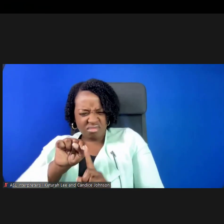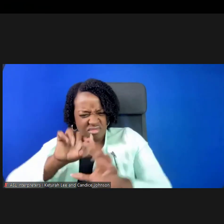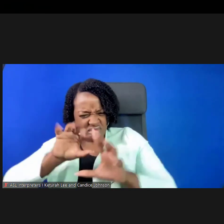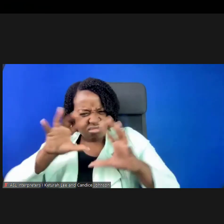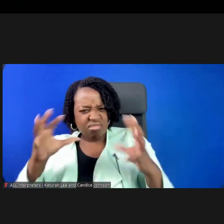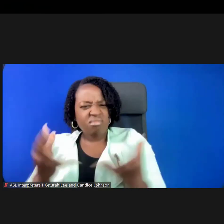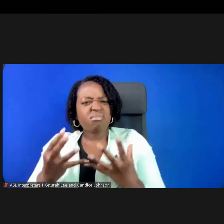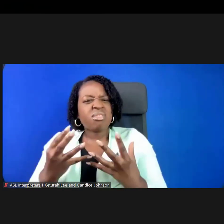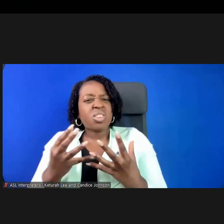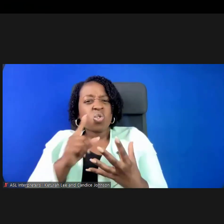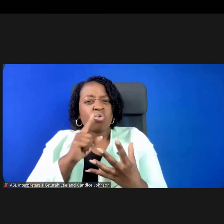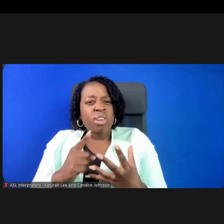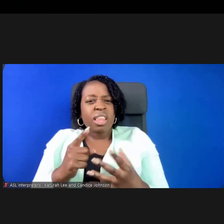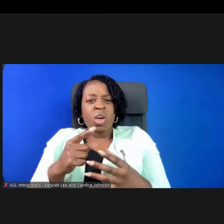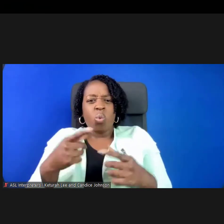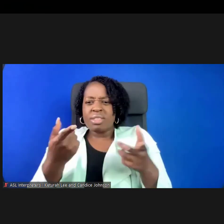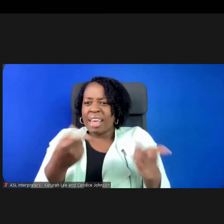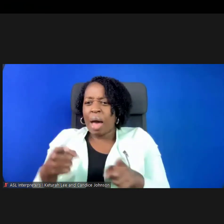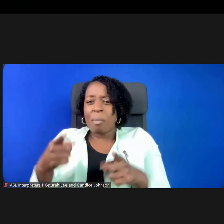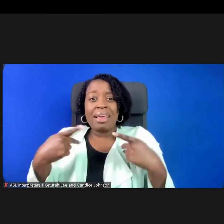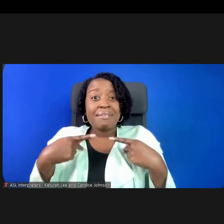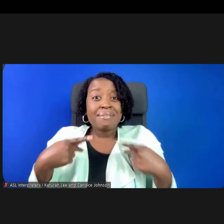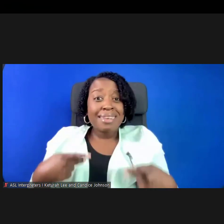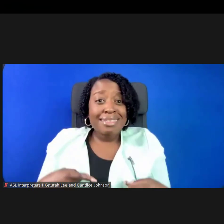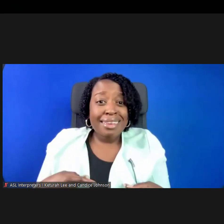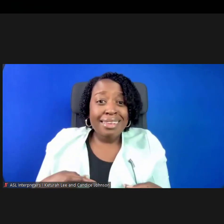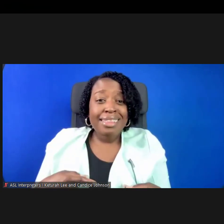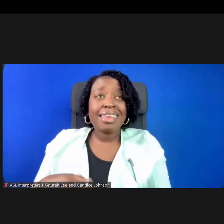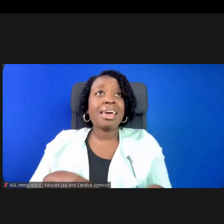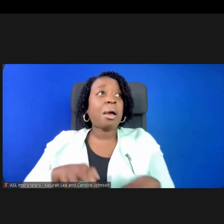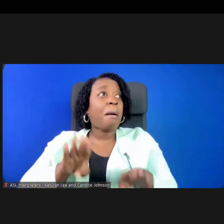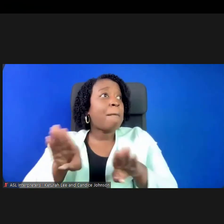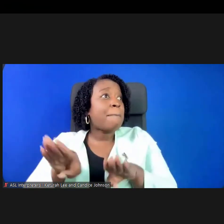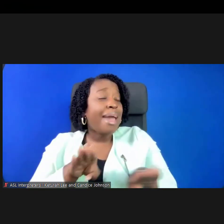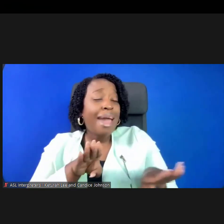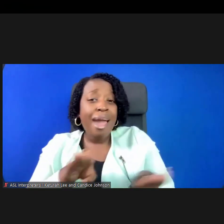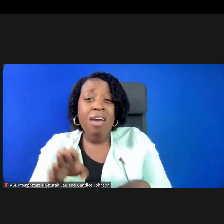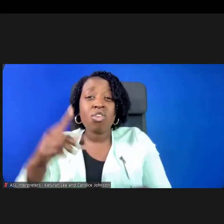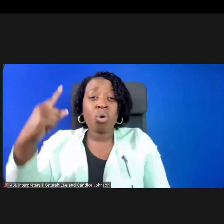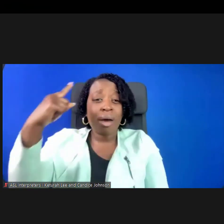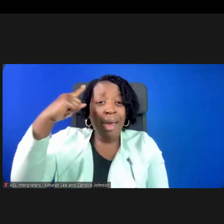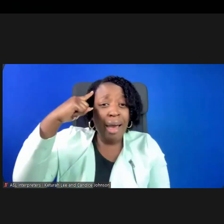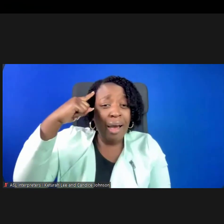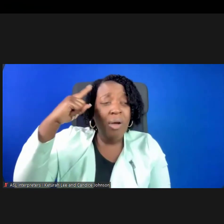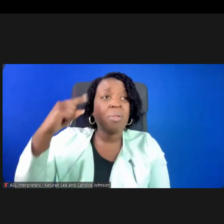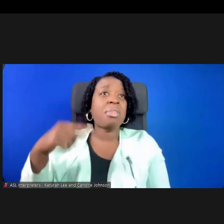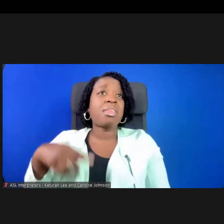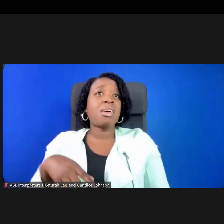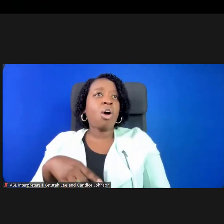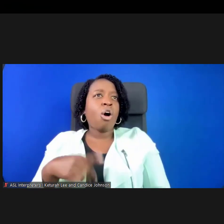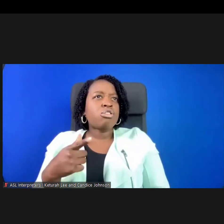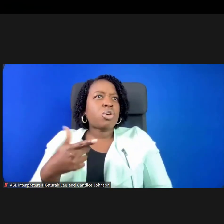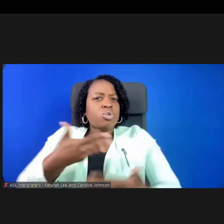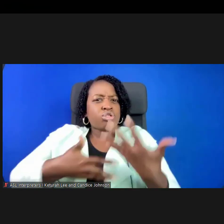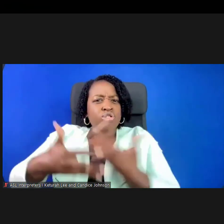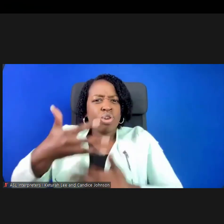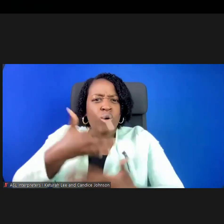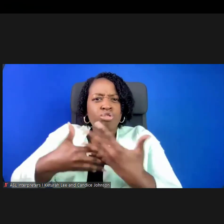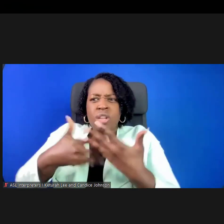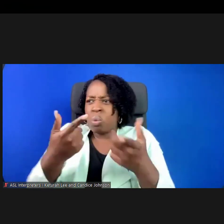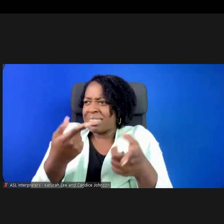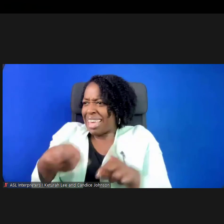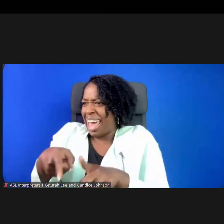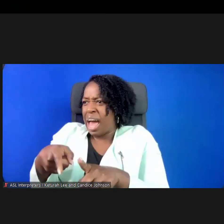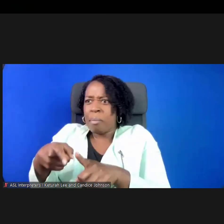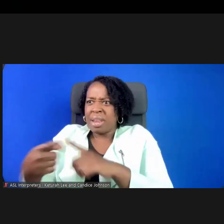the physical conditions, our behavioral health, and also the social determinants that influence